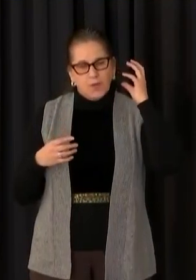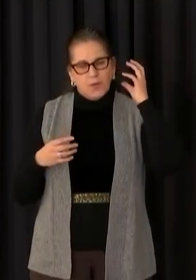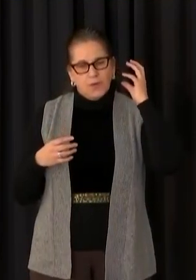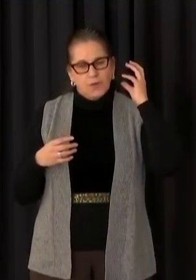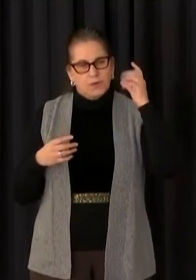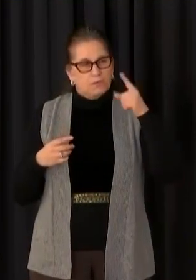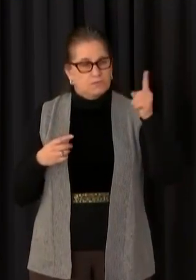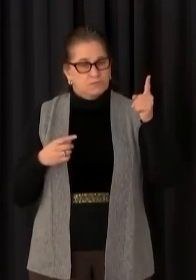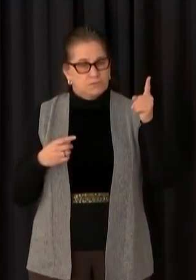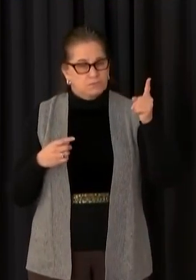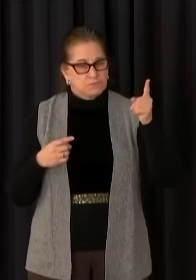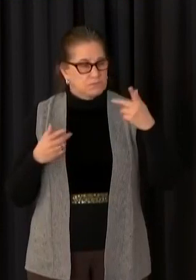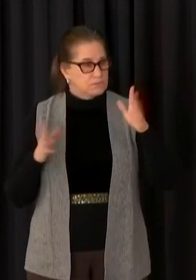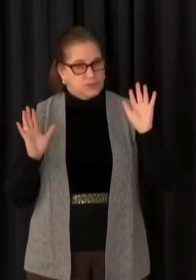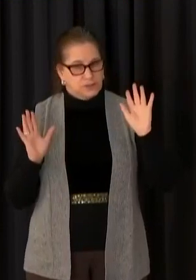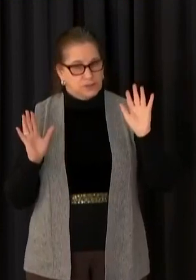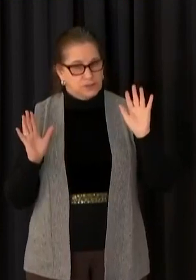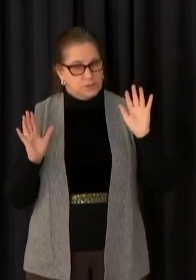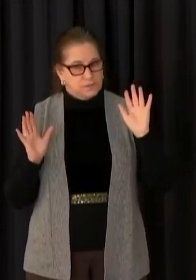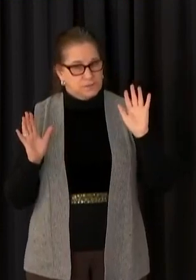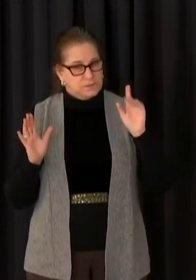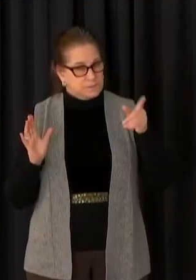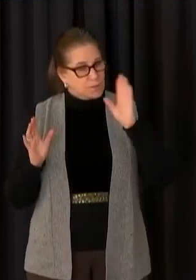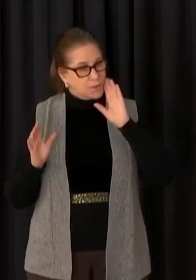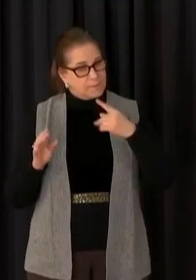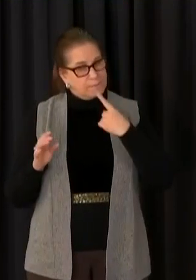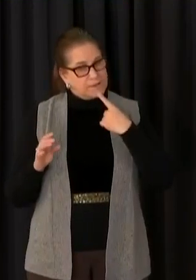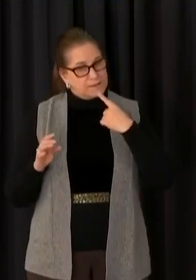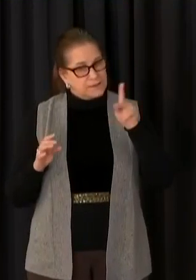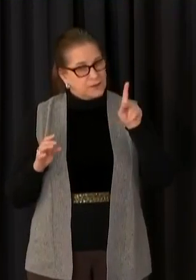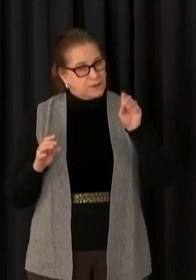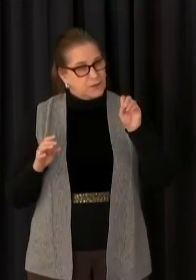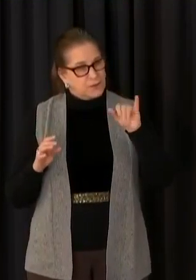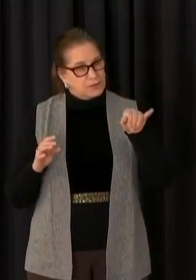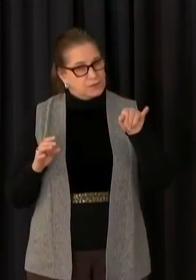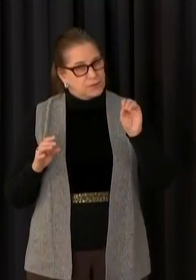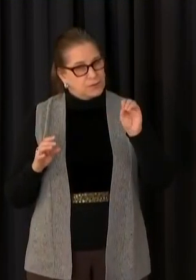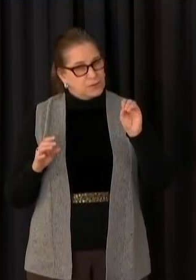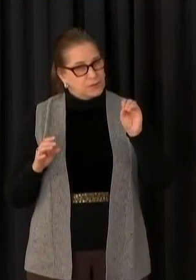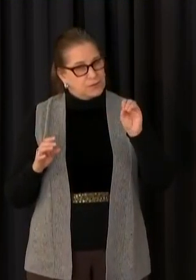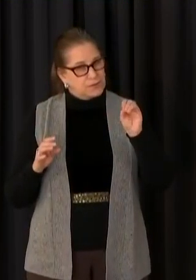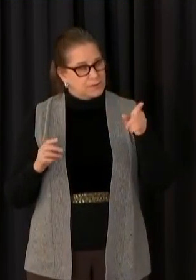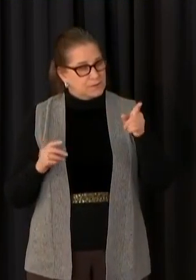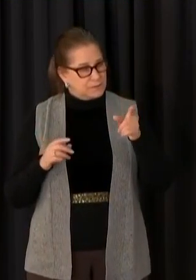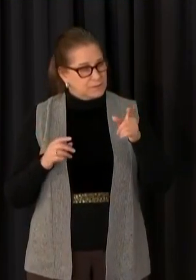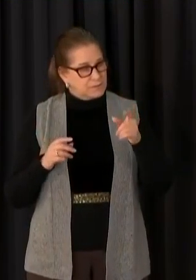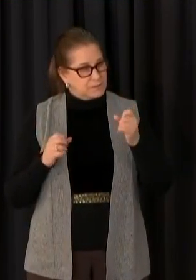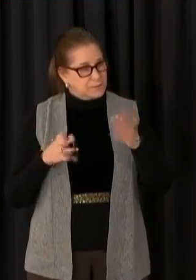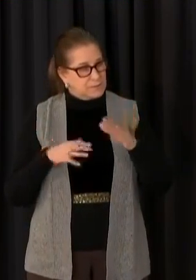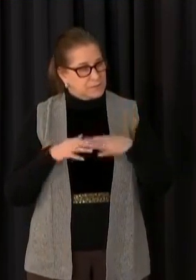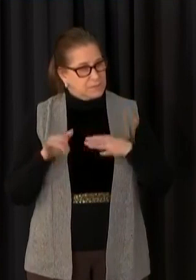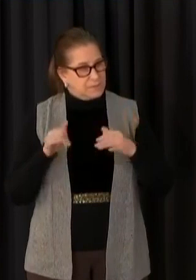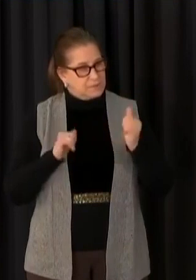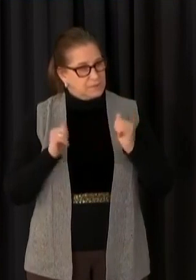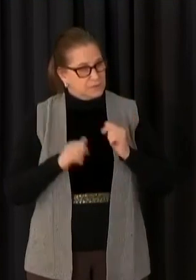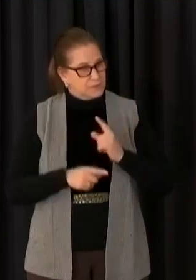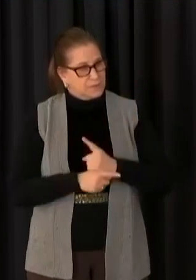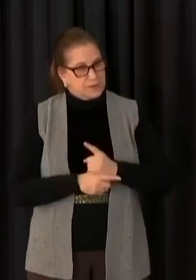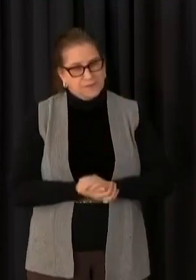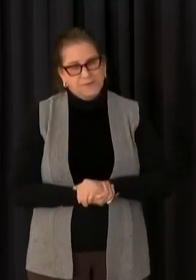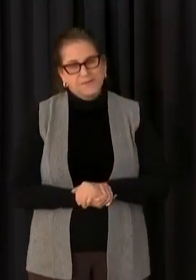the questioning that goes on his show. I know you've been a frequent guest. Well, sometimes when people tell me that they